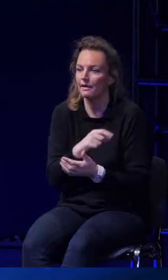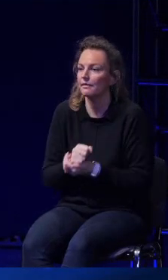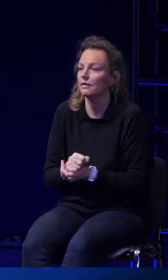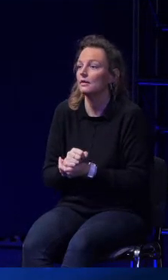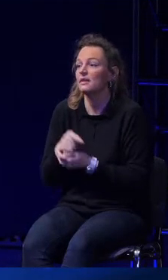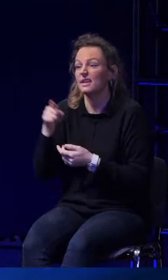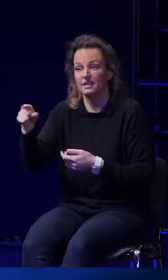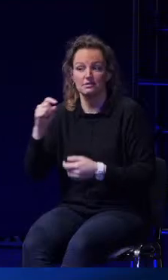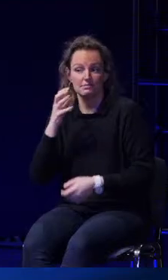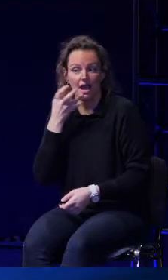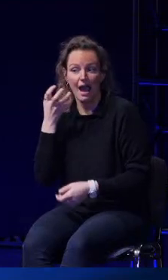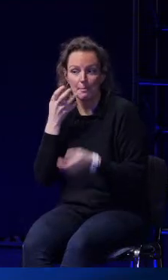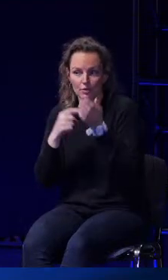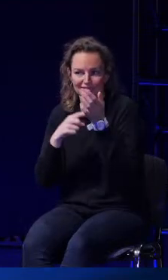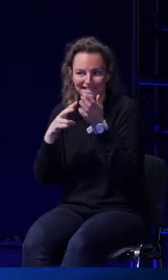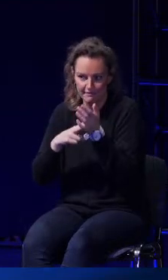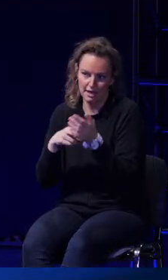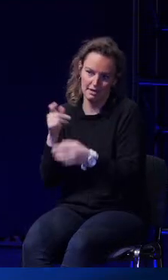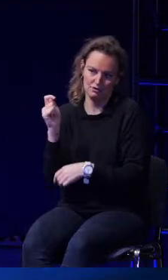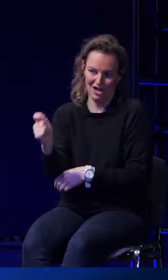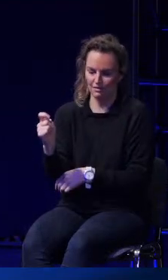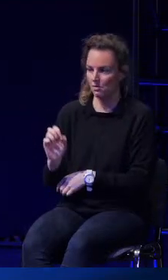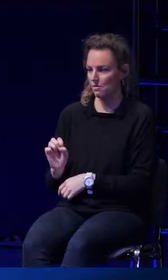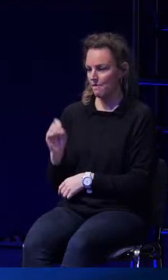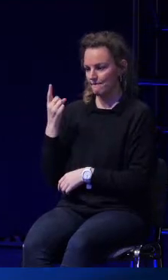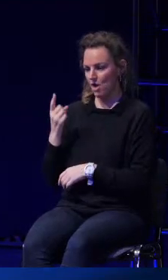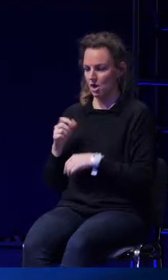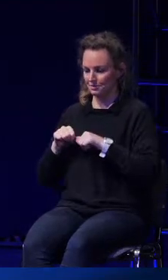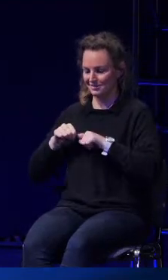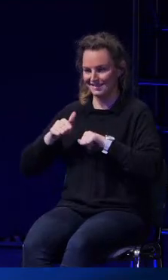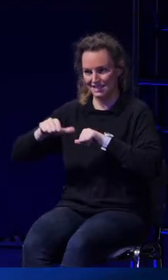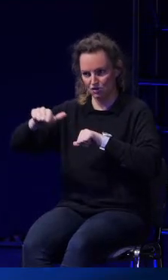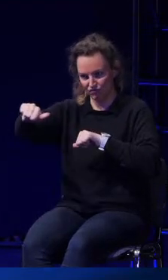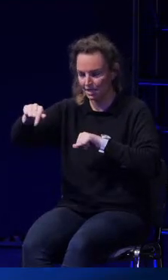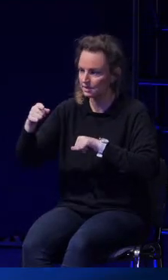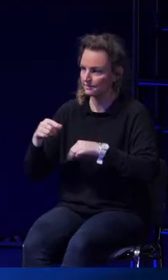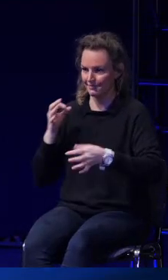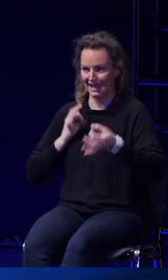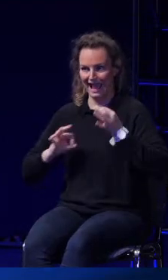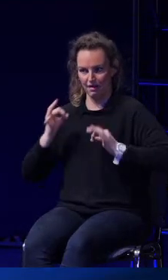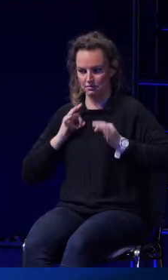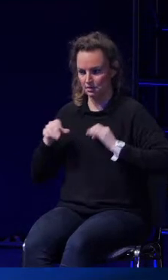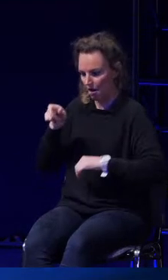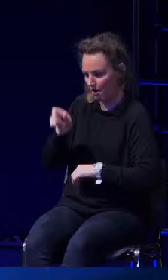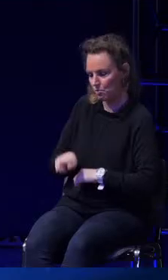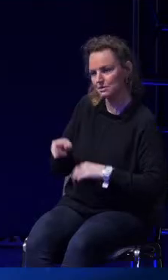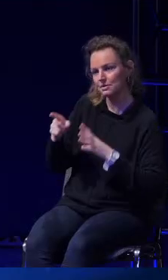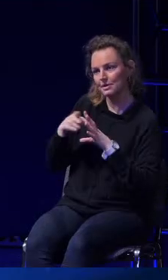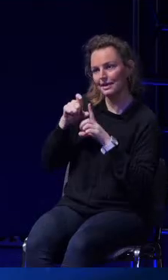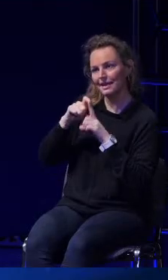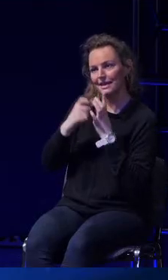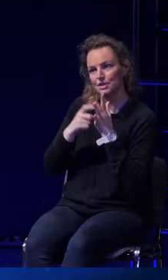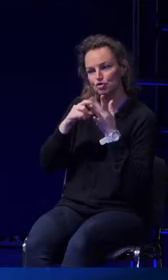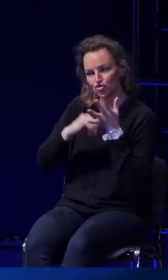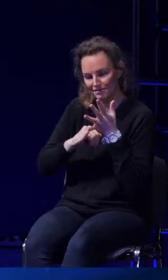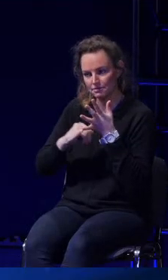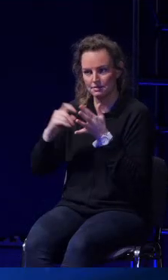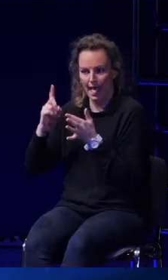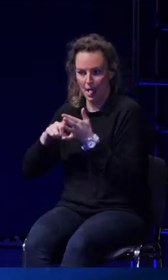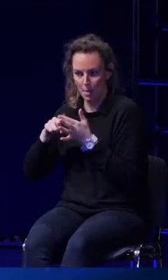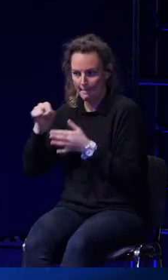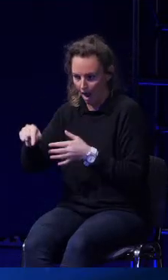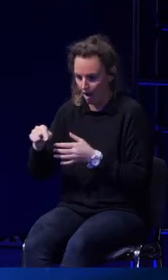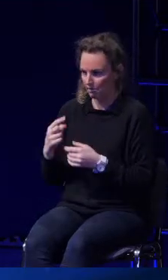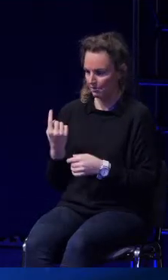Apple TV. So the first series Idris Elba was the world's unluckiest commuter. He was on a plane that got hijacked. This series, other